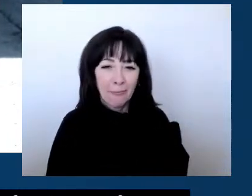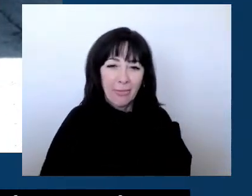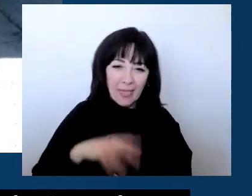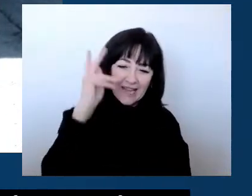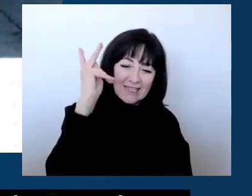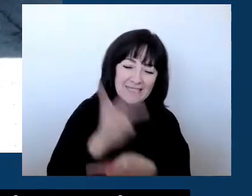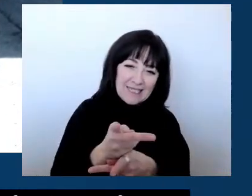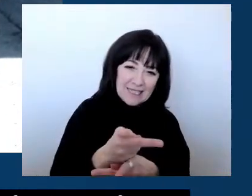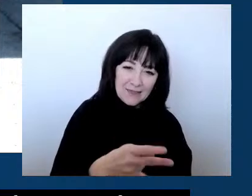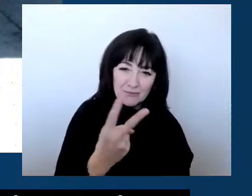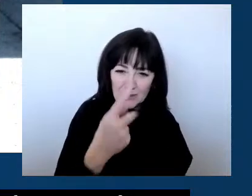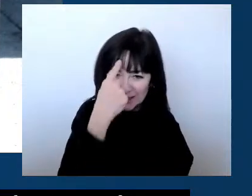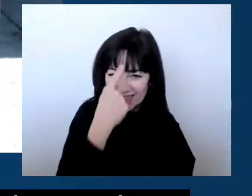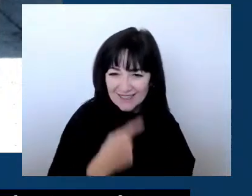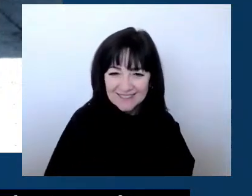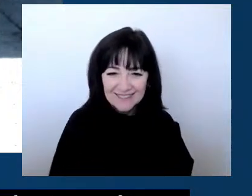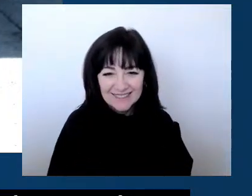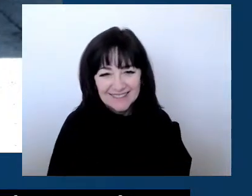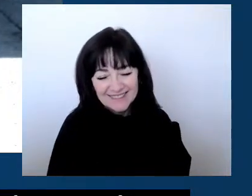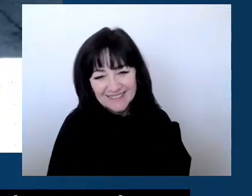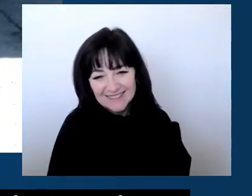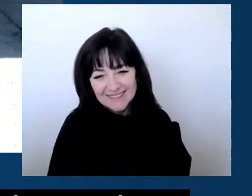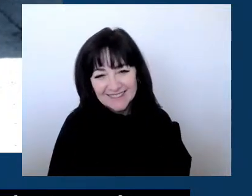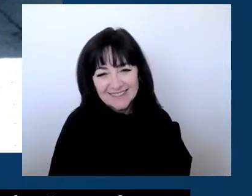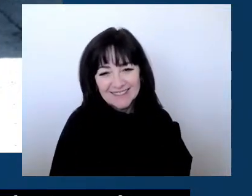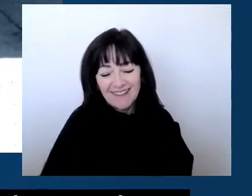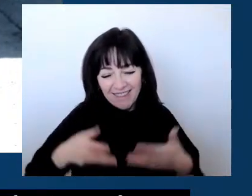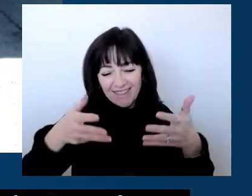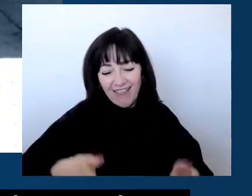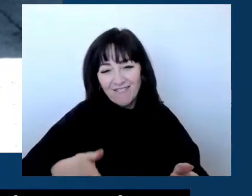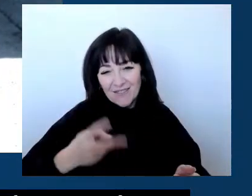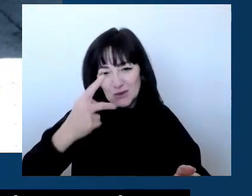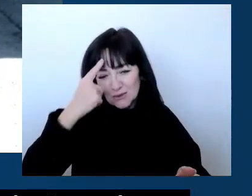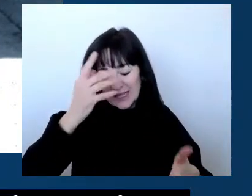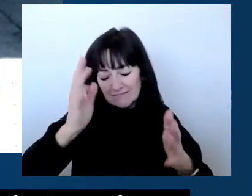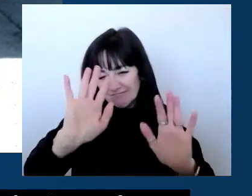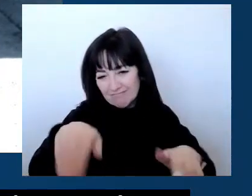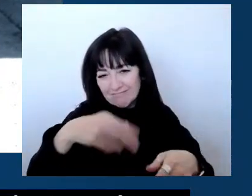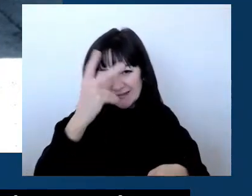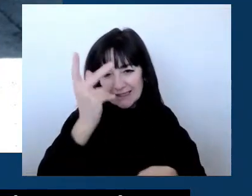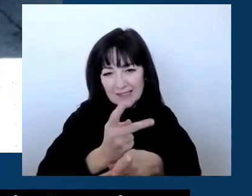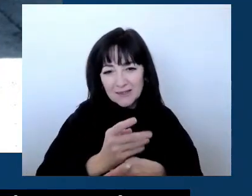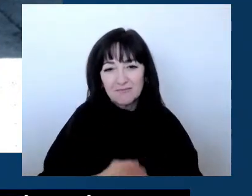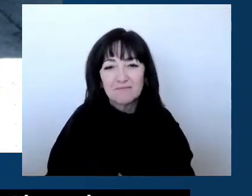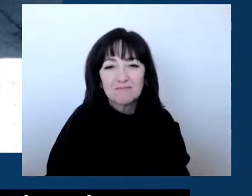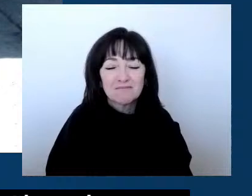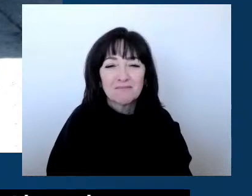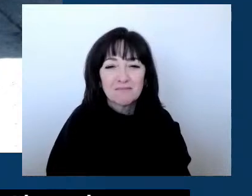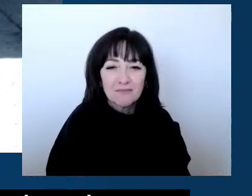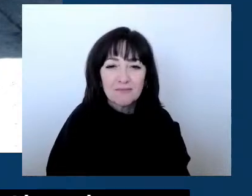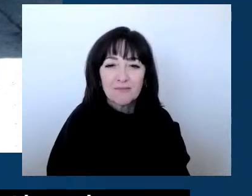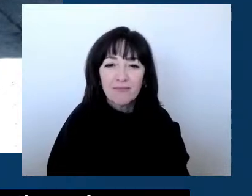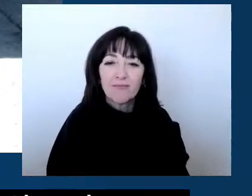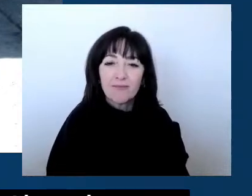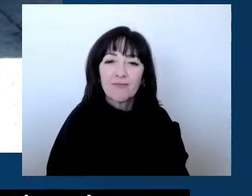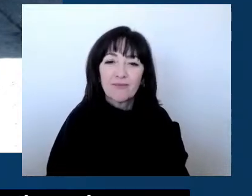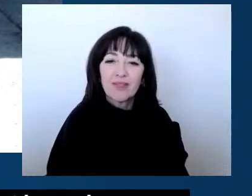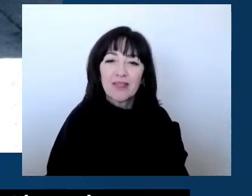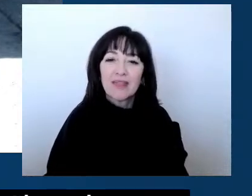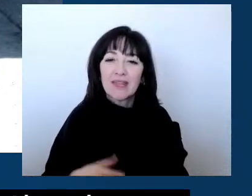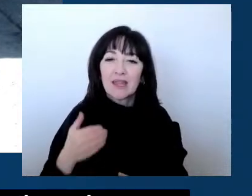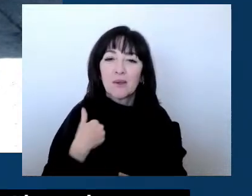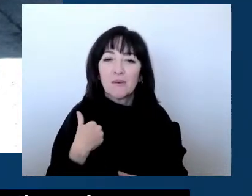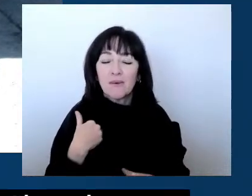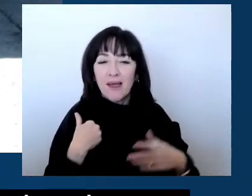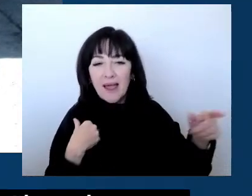change." But my vehicle put out a lot of carbon dioxide. But we have an EV here. We have the Tesla